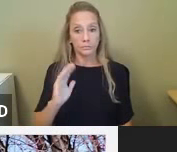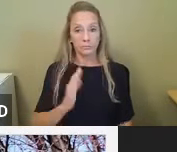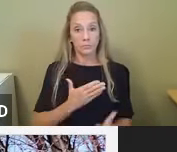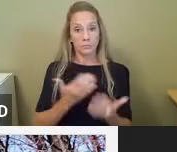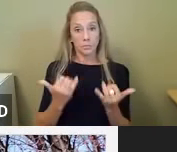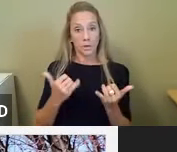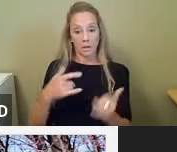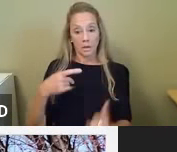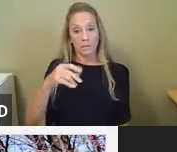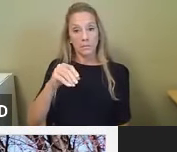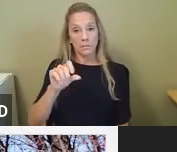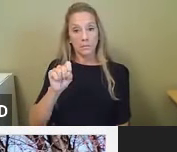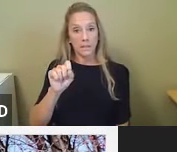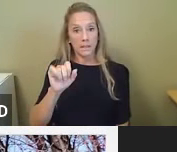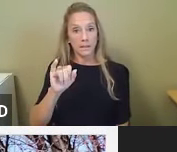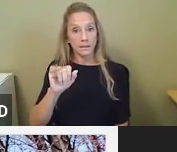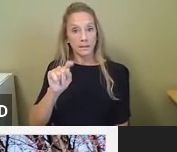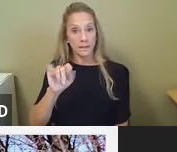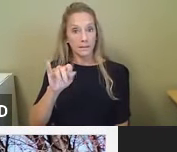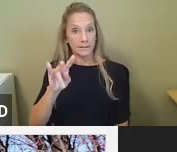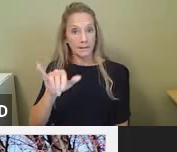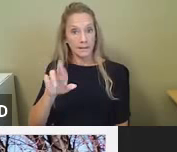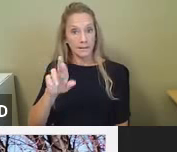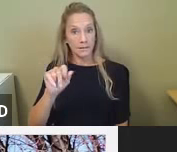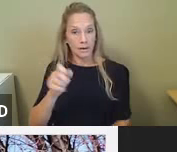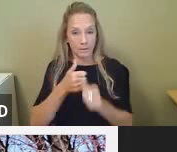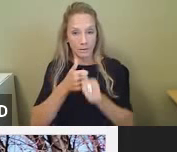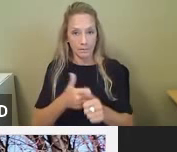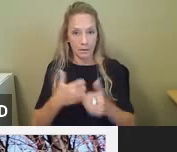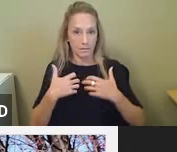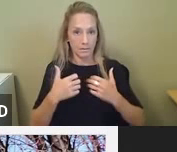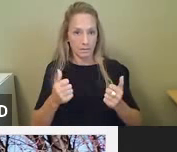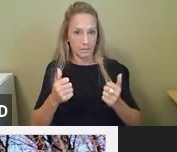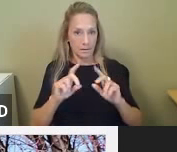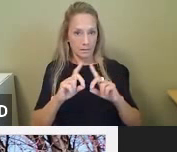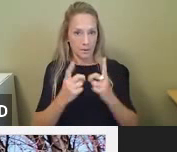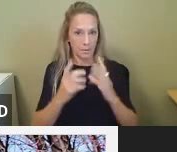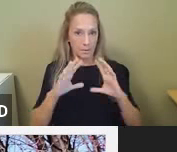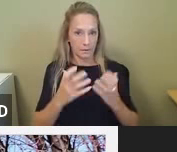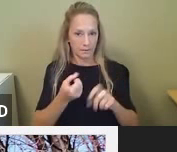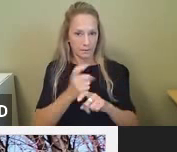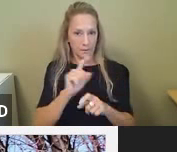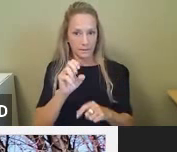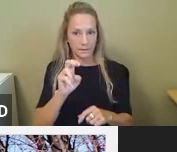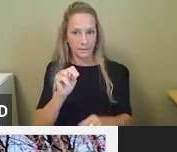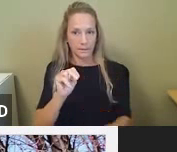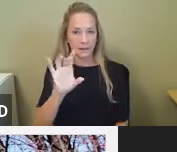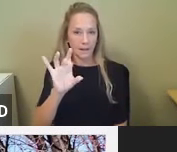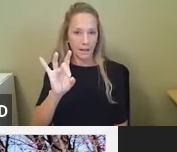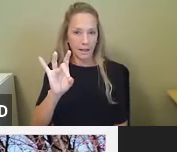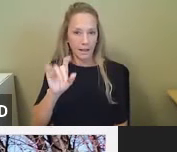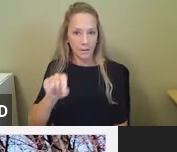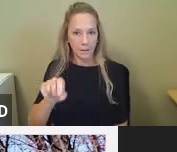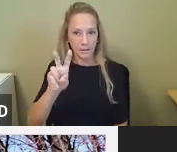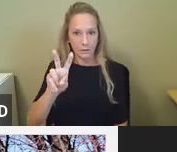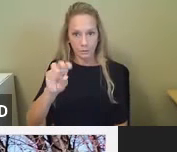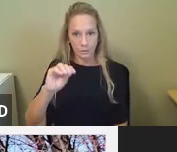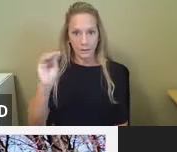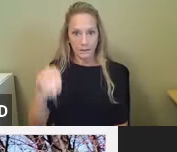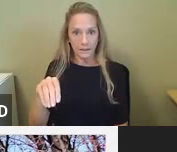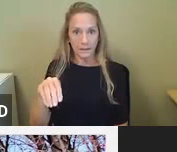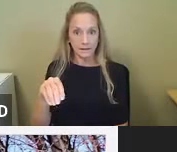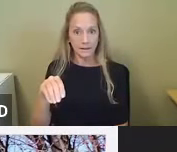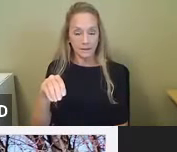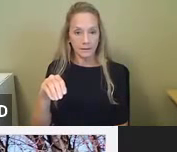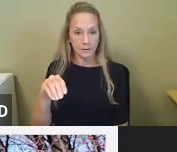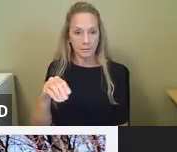positivity rate, based on the Tennessee Department of Health data, is 8.2%. We are working on getting